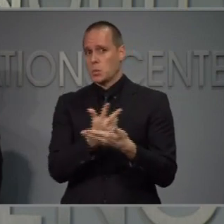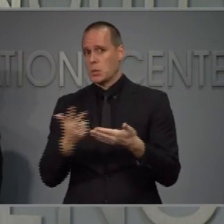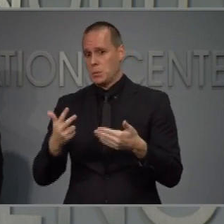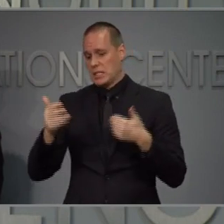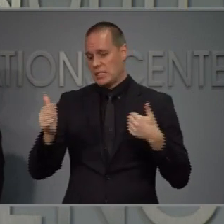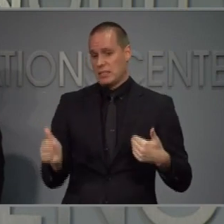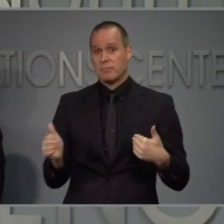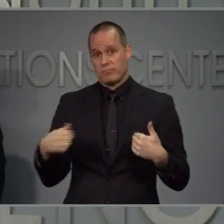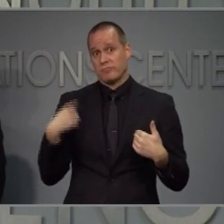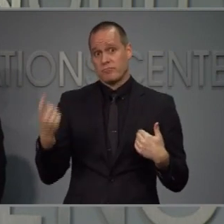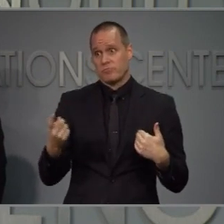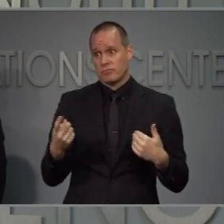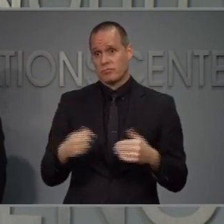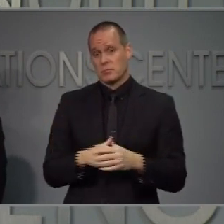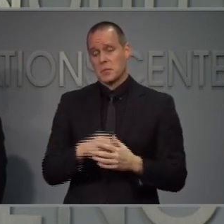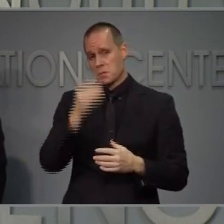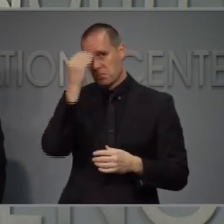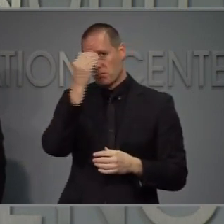weeks.